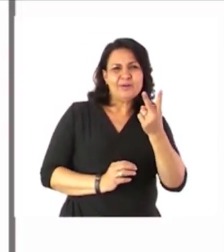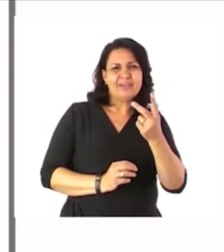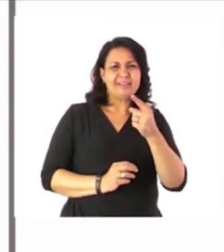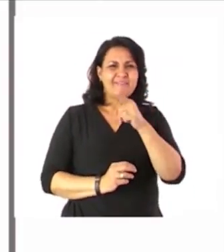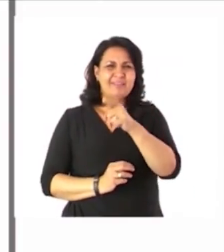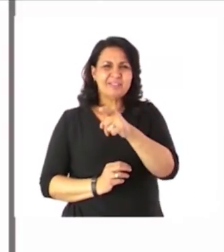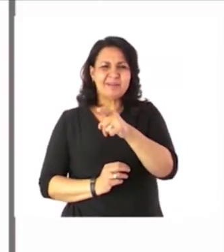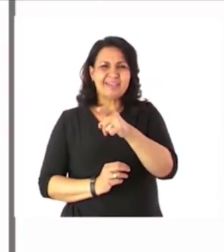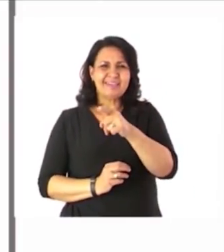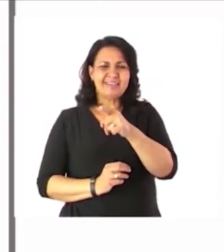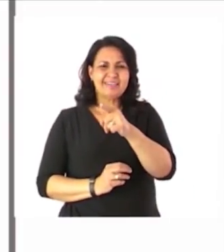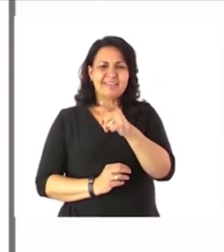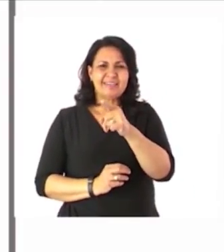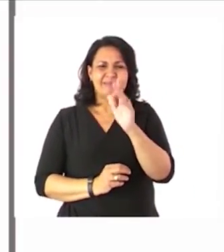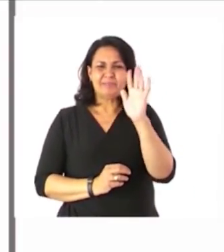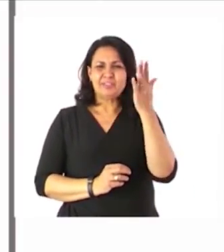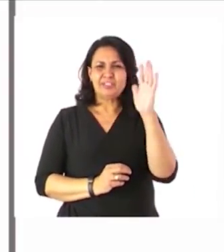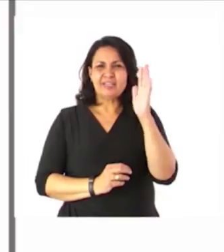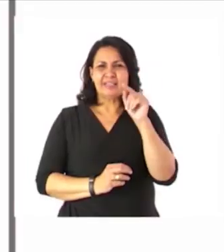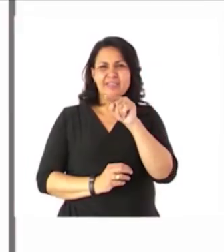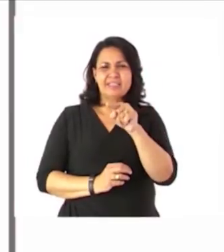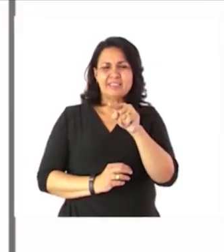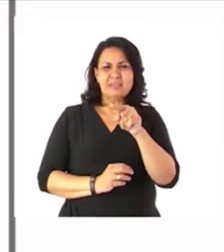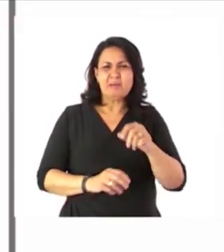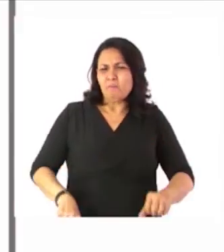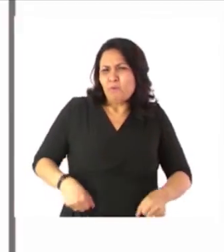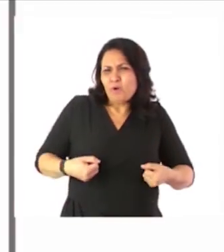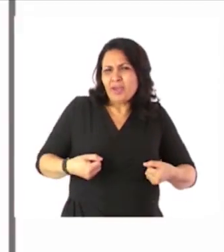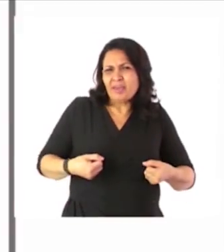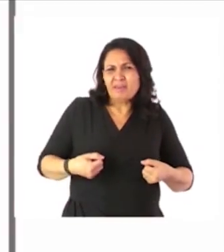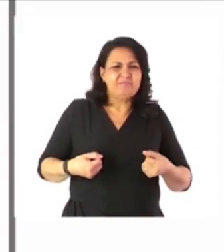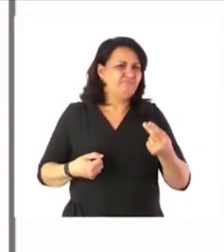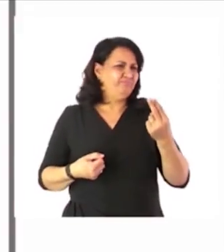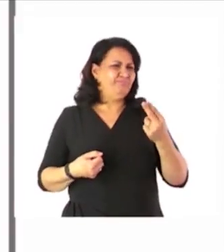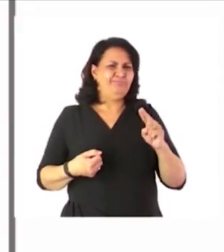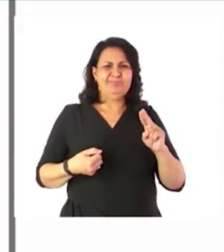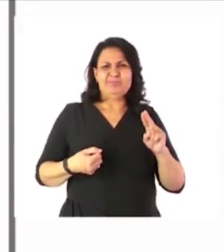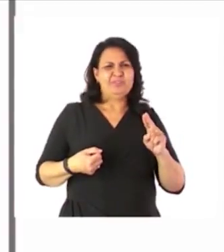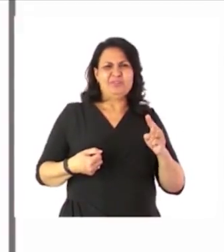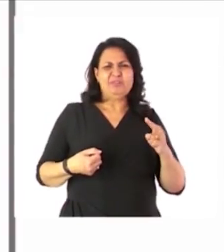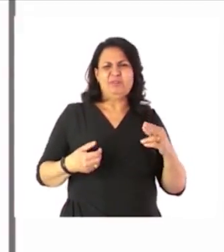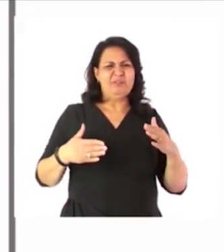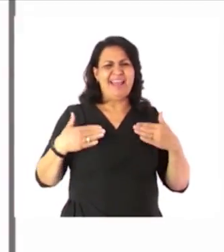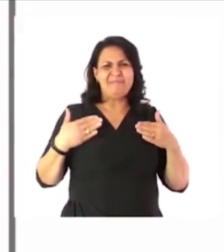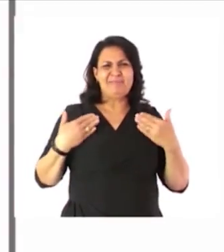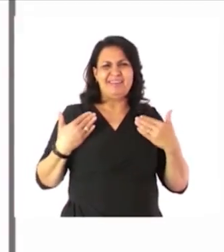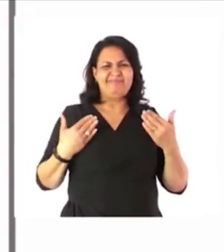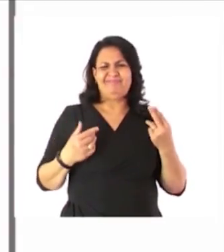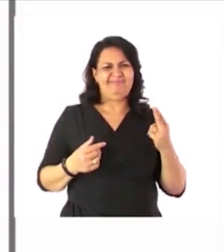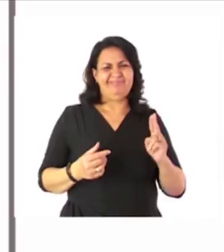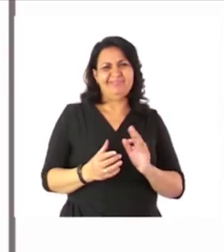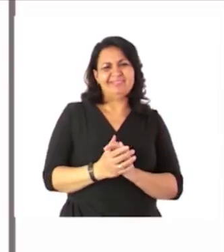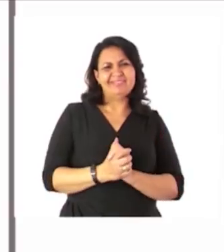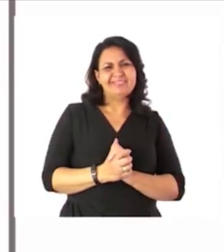that boy is not very happy maybe he's hungry or his mommy has left him home